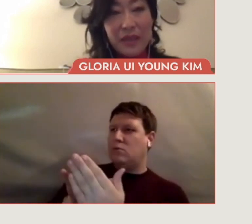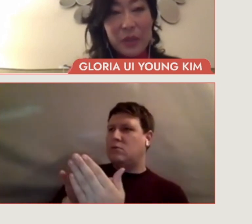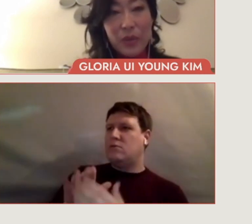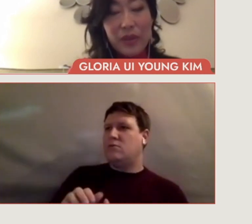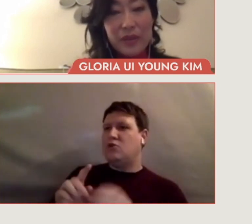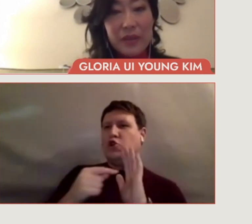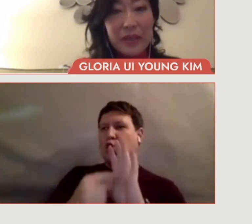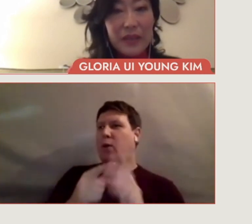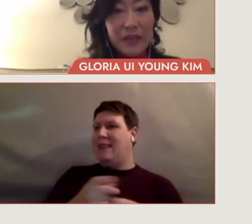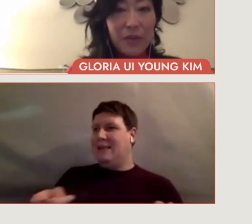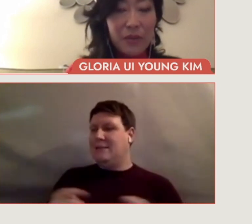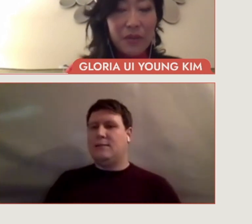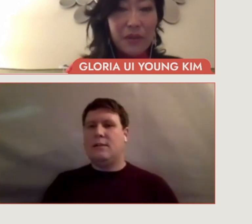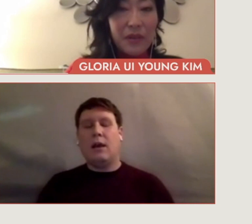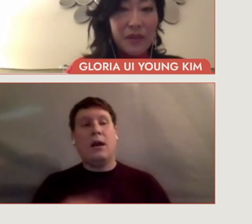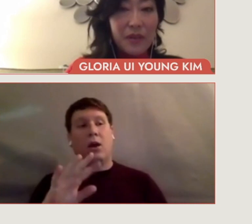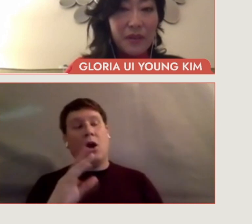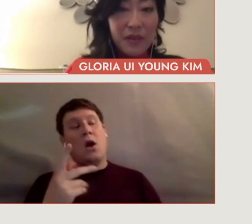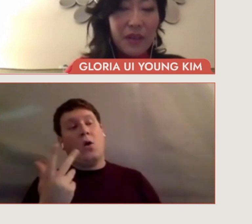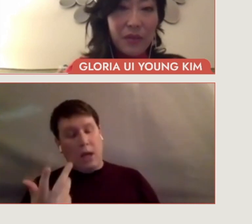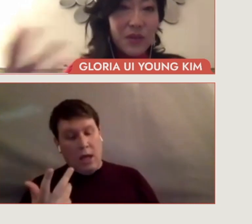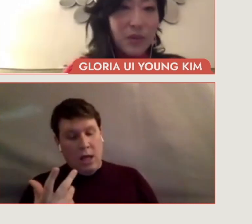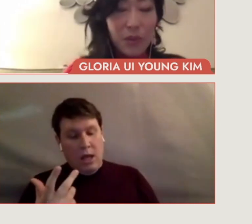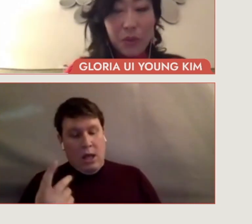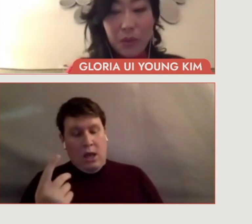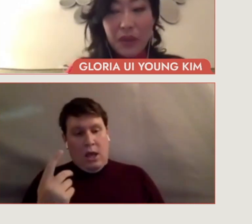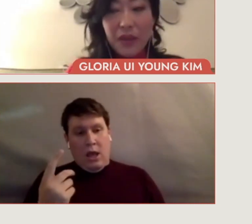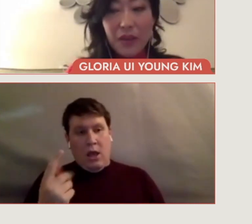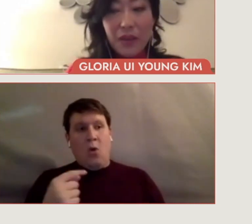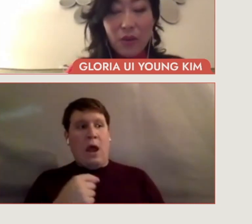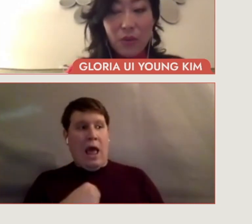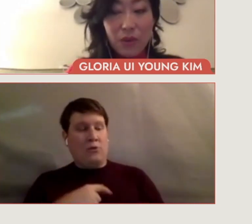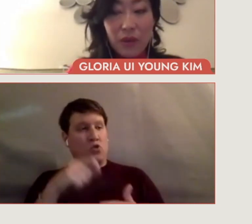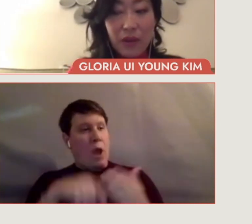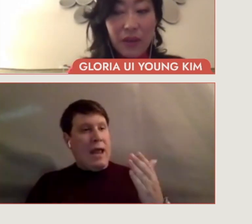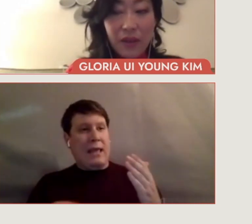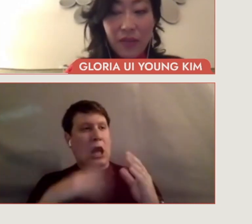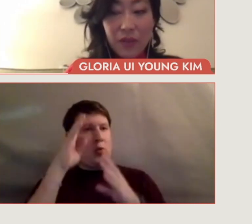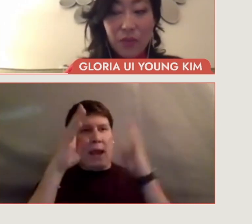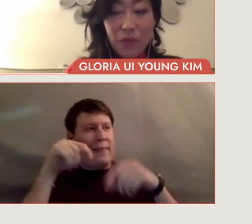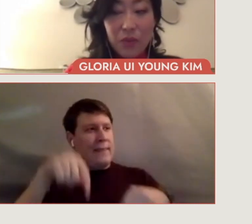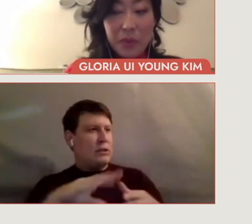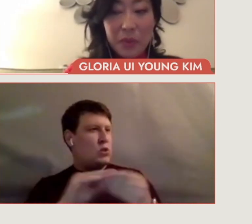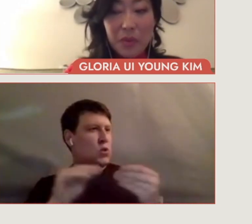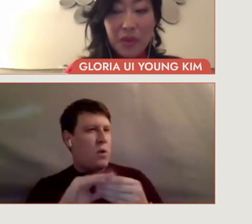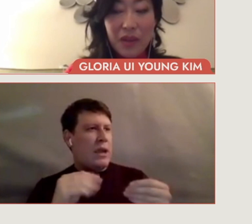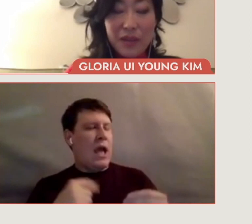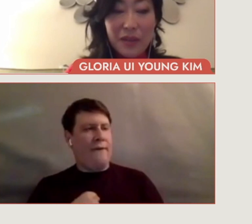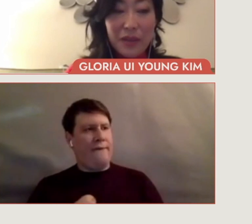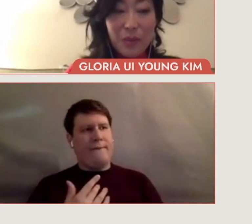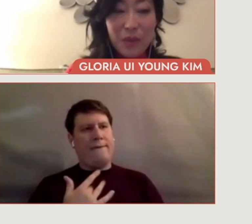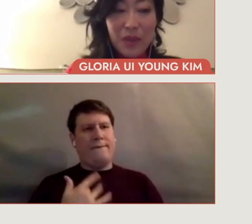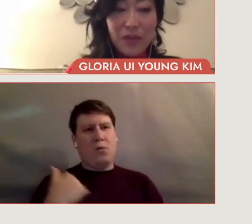making the story and sending out it out into the world, like, you know, I felt a real responsibility. I